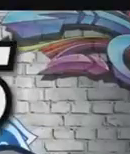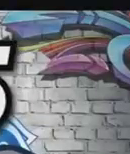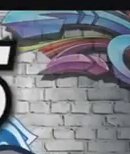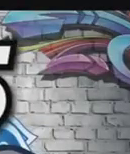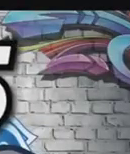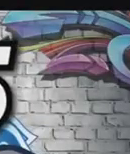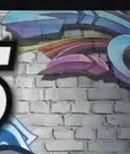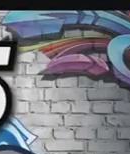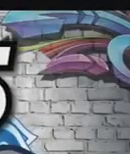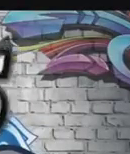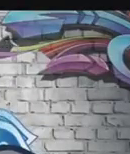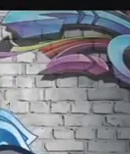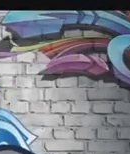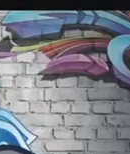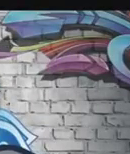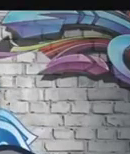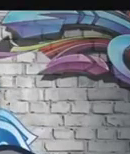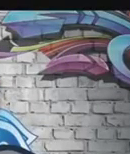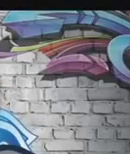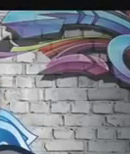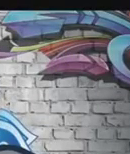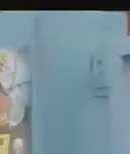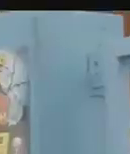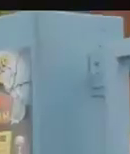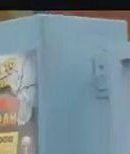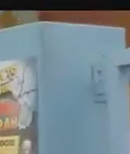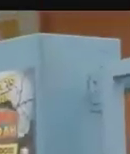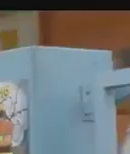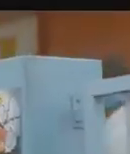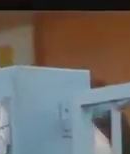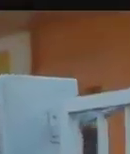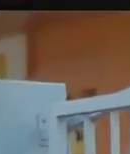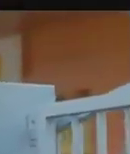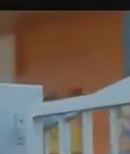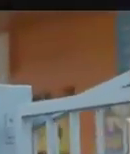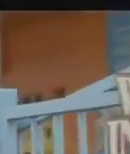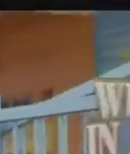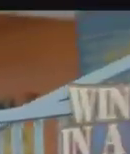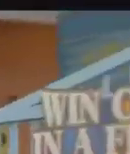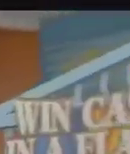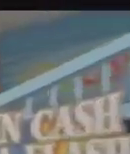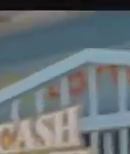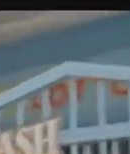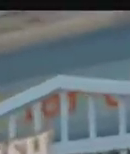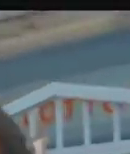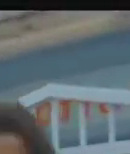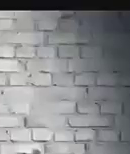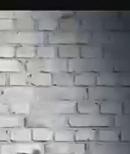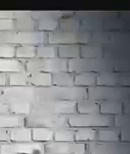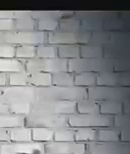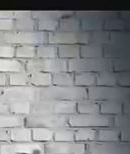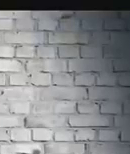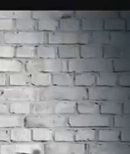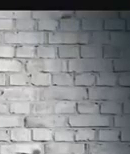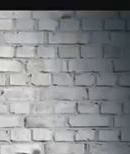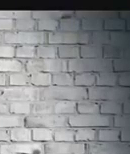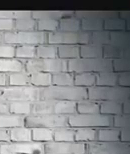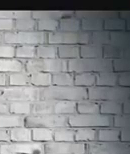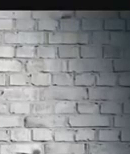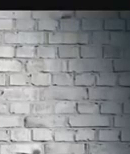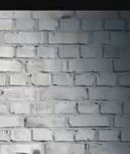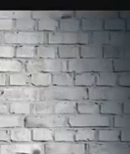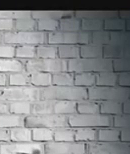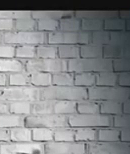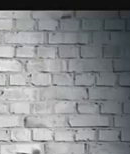and $2,225 every 3 minutes with NLCB's newest game, MoneyGram. Players must be 18 years or older.